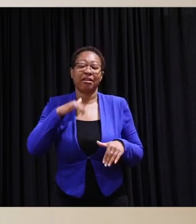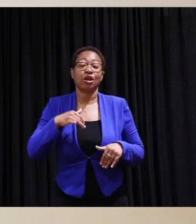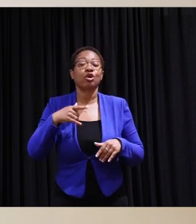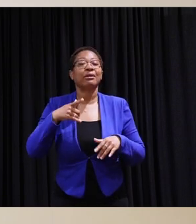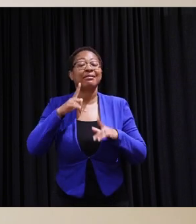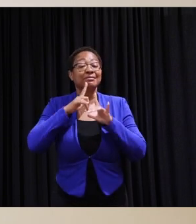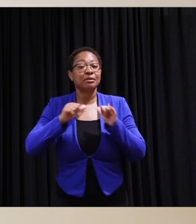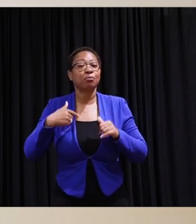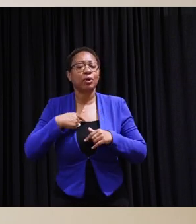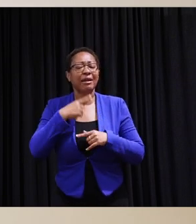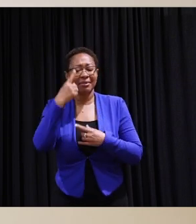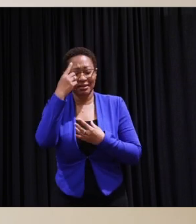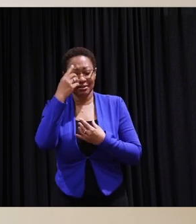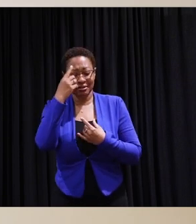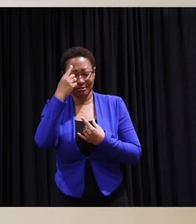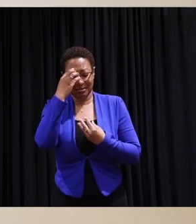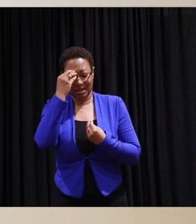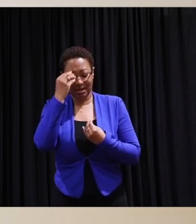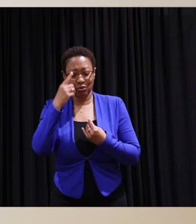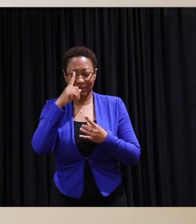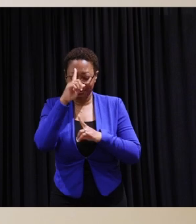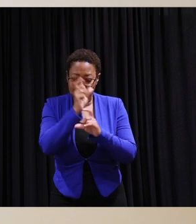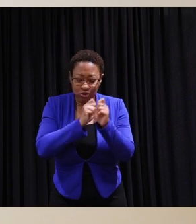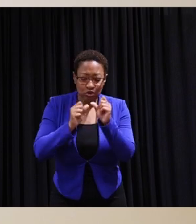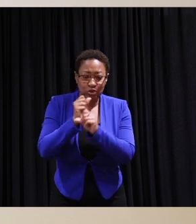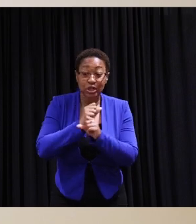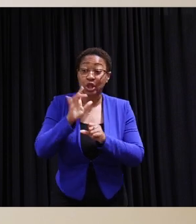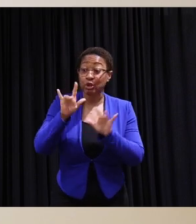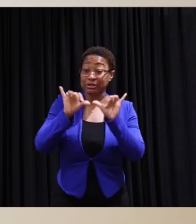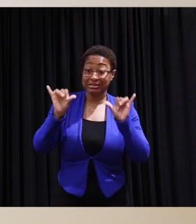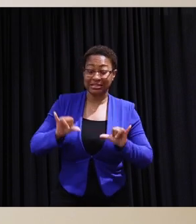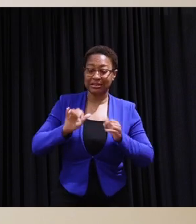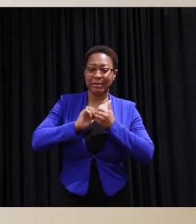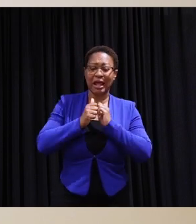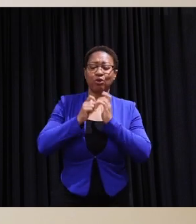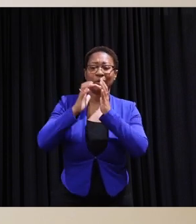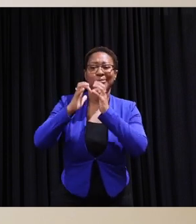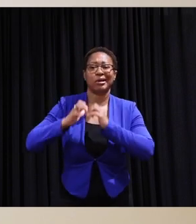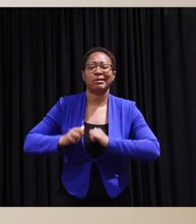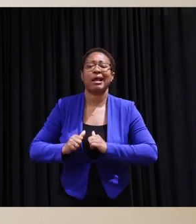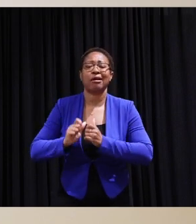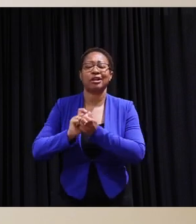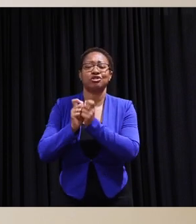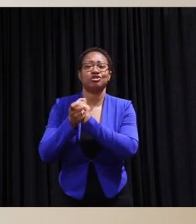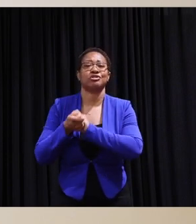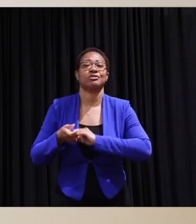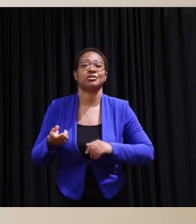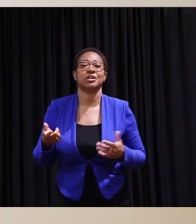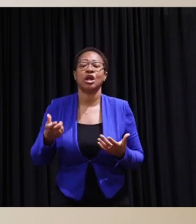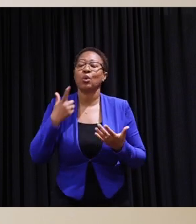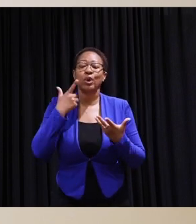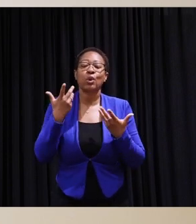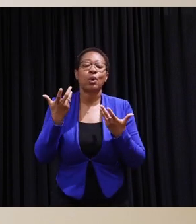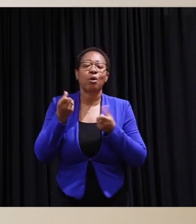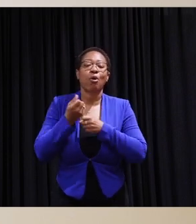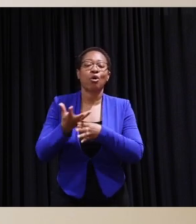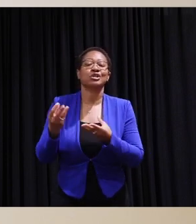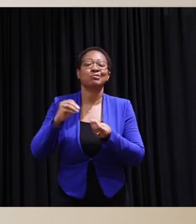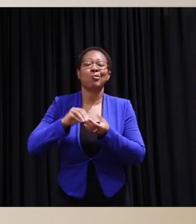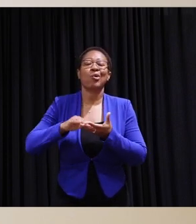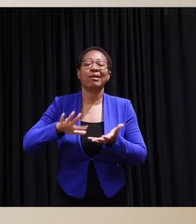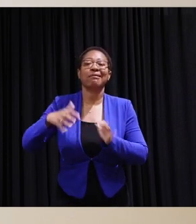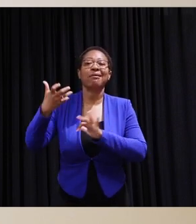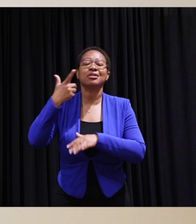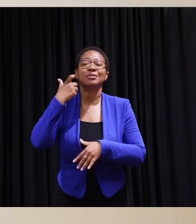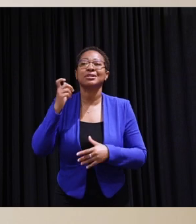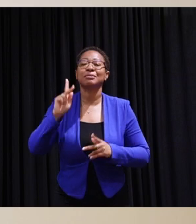about how do we unravel these systems in a way that, again, doesn't create more unfortunate chaos because now people have shut